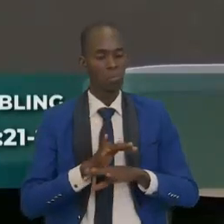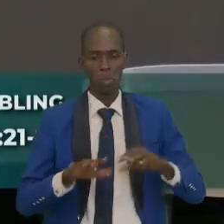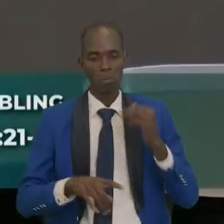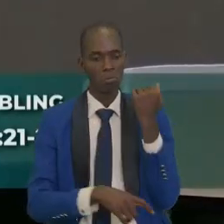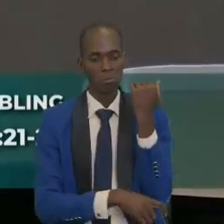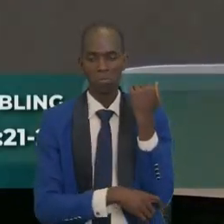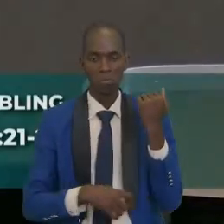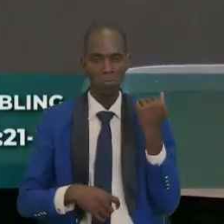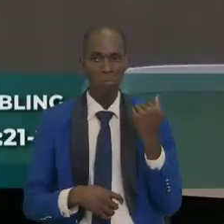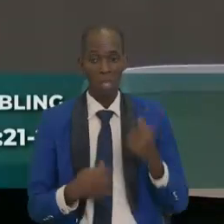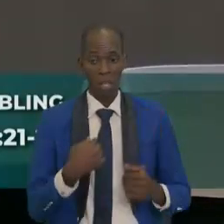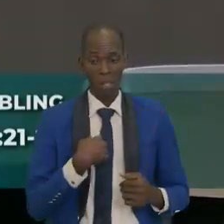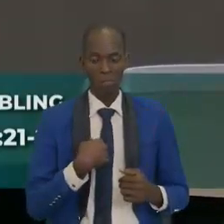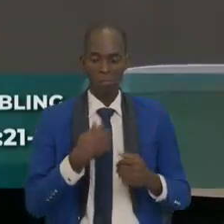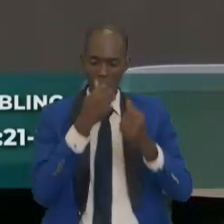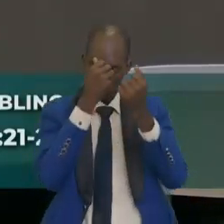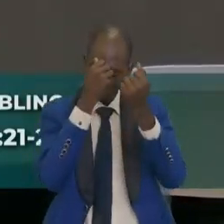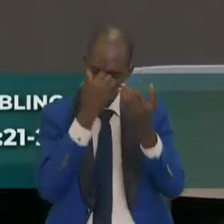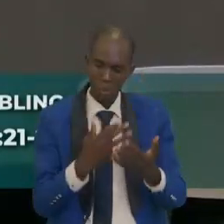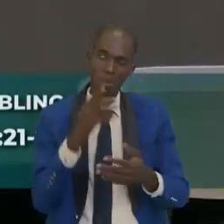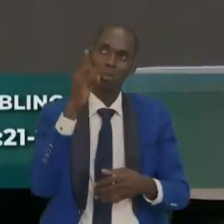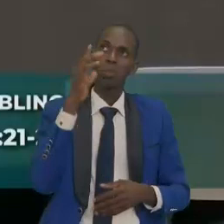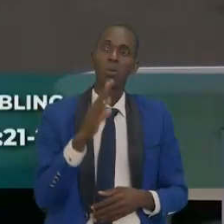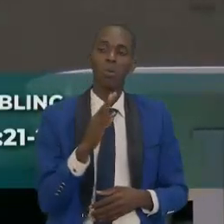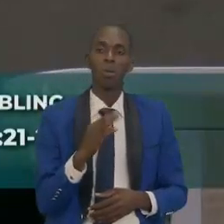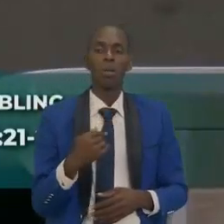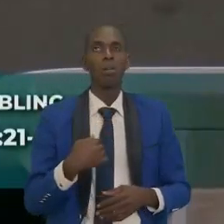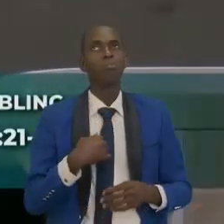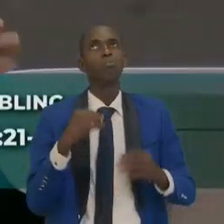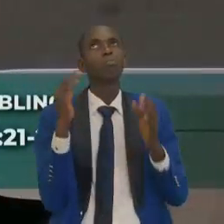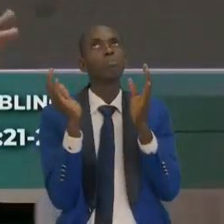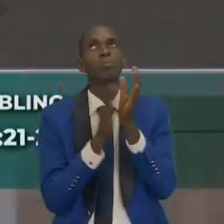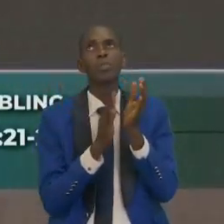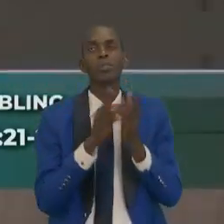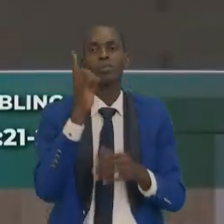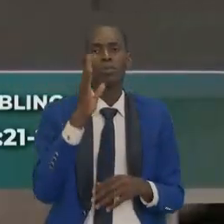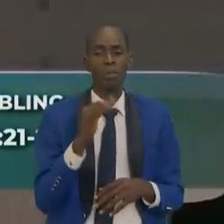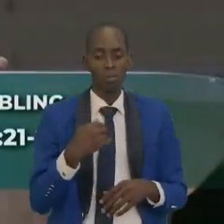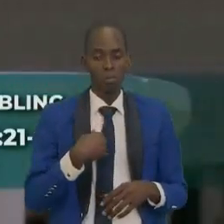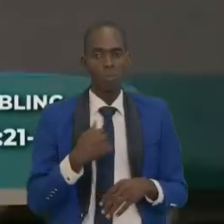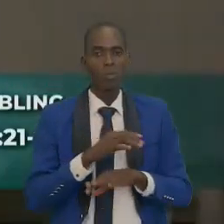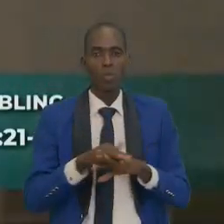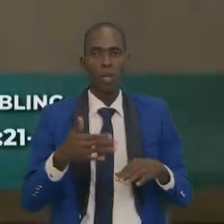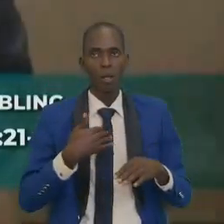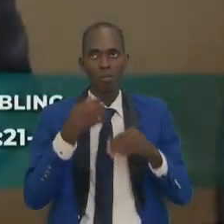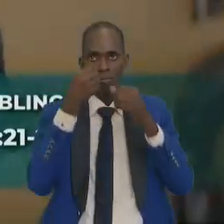I obey God I praise God I don't have covetousness